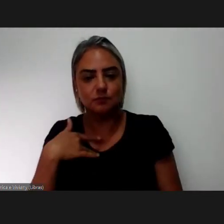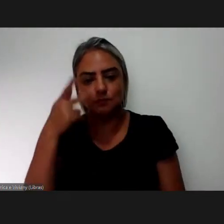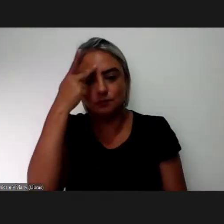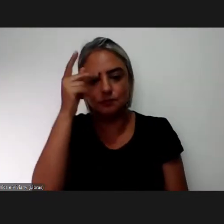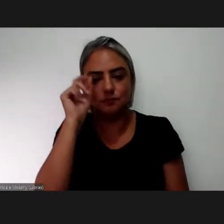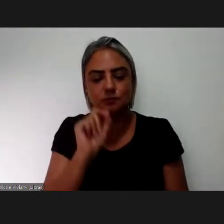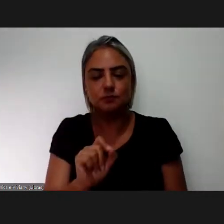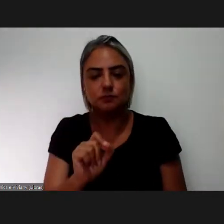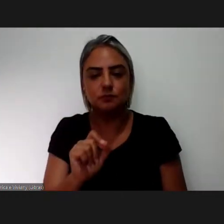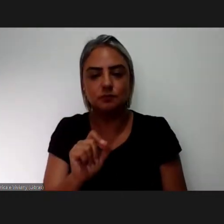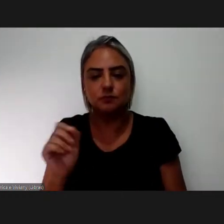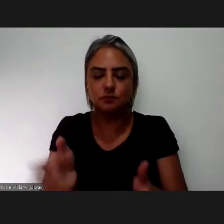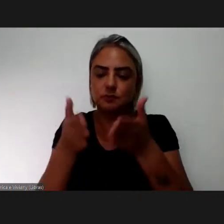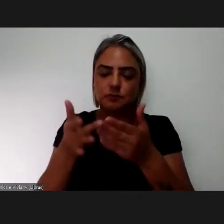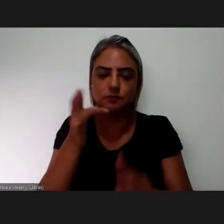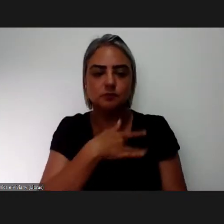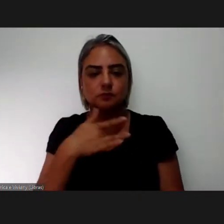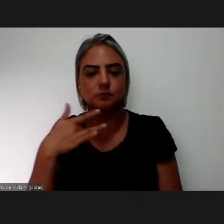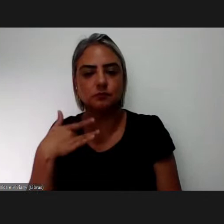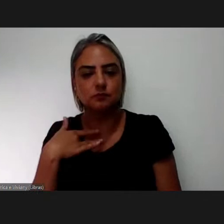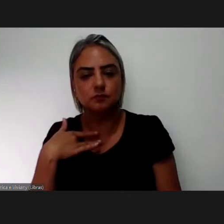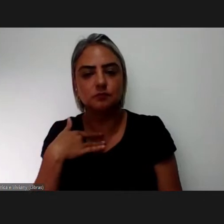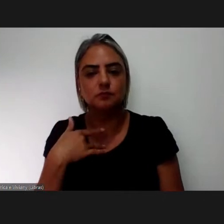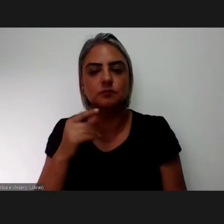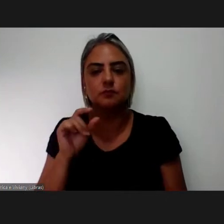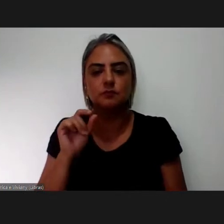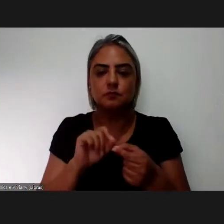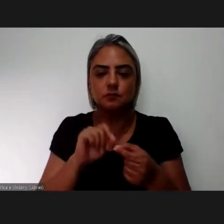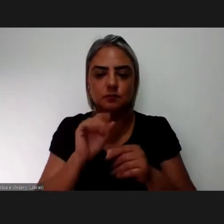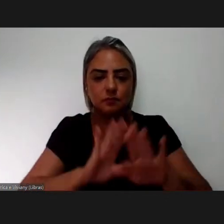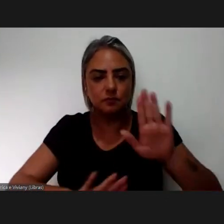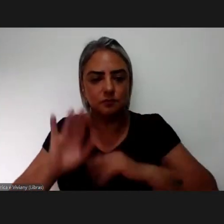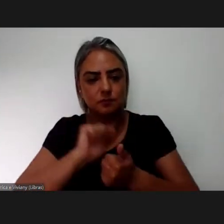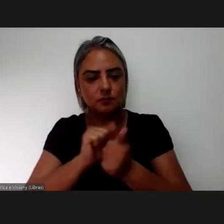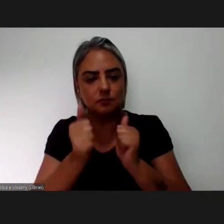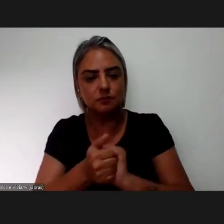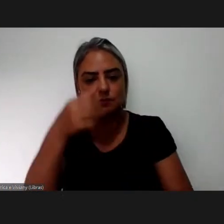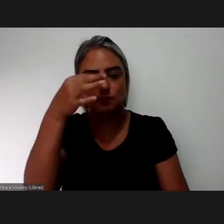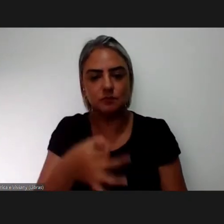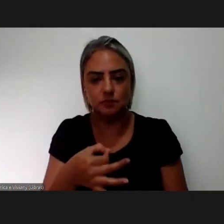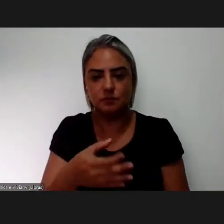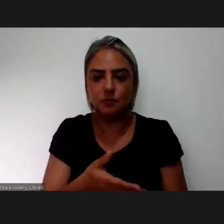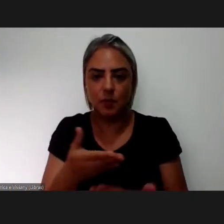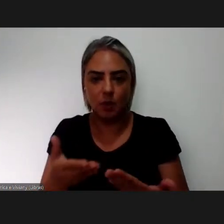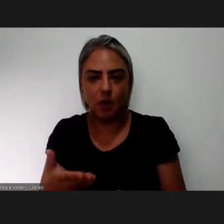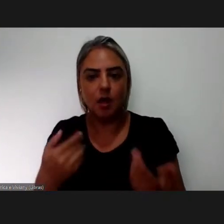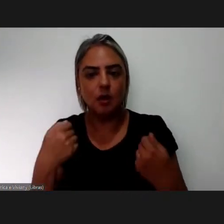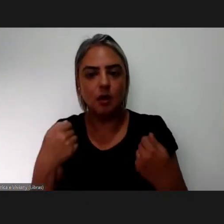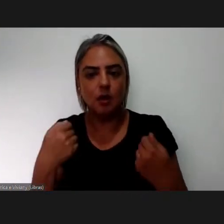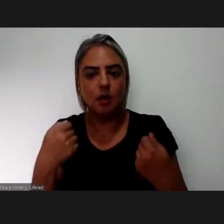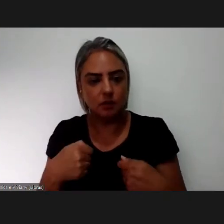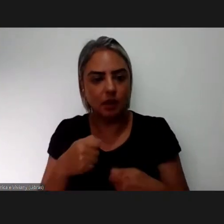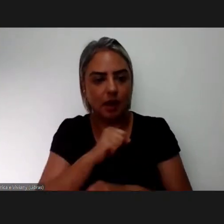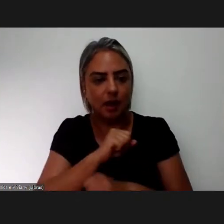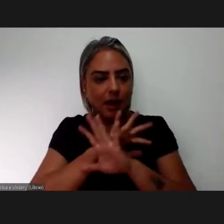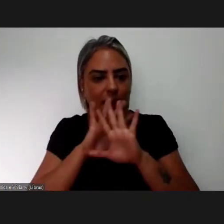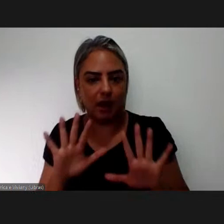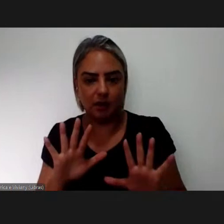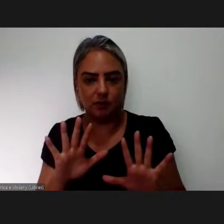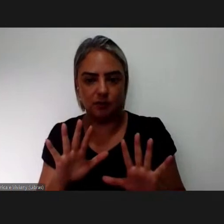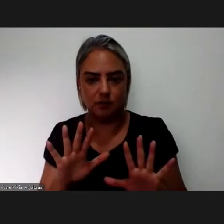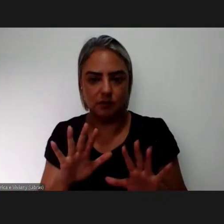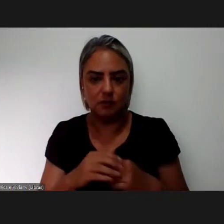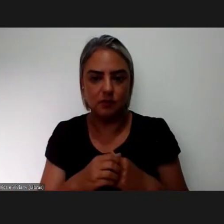attention teams to promote more health and make the adequate care when this is already